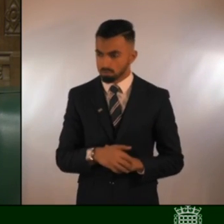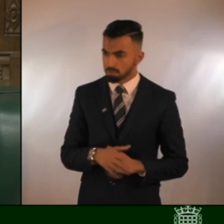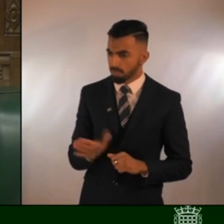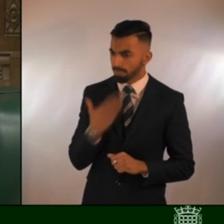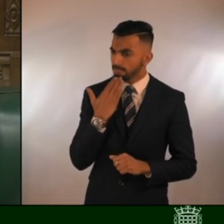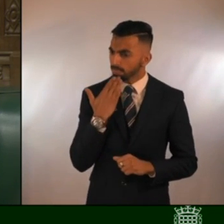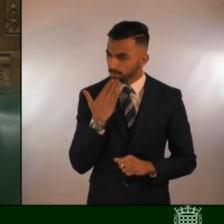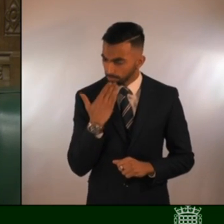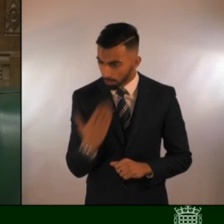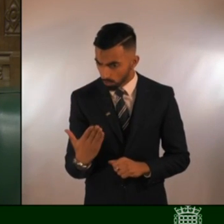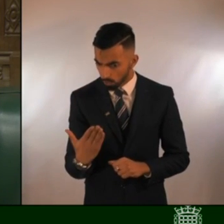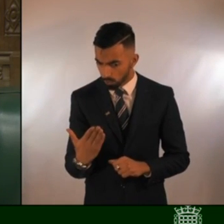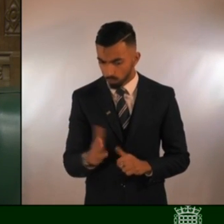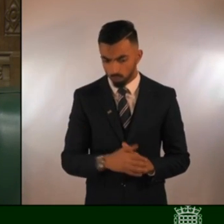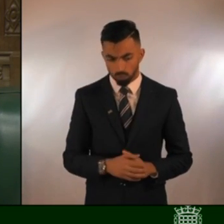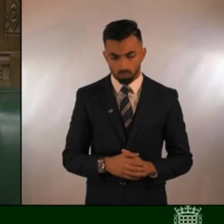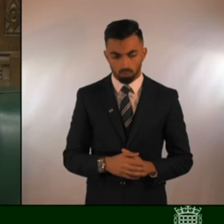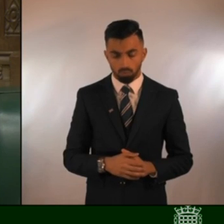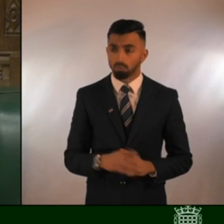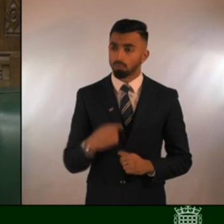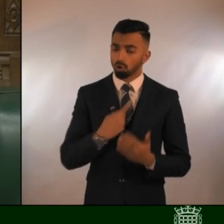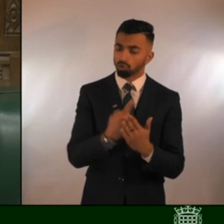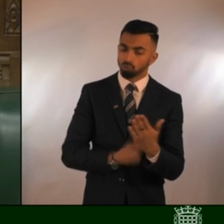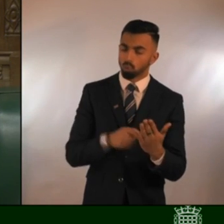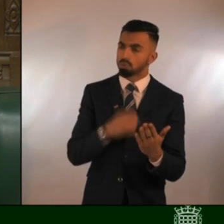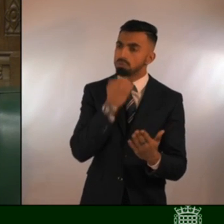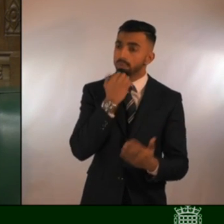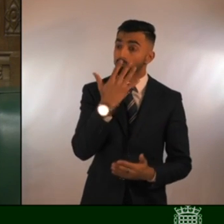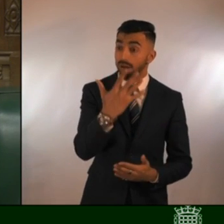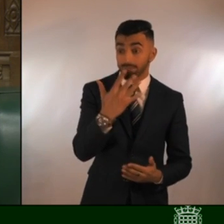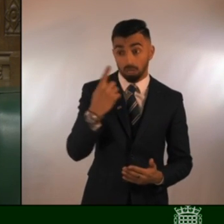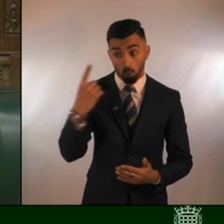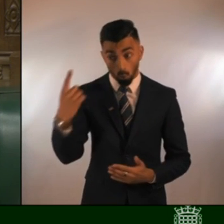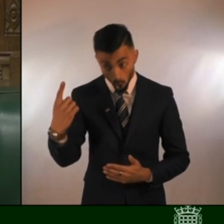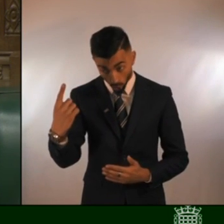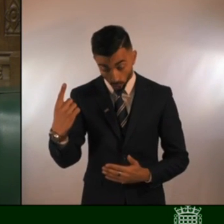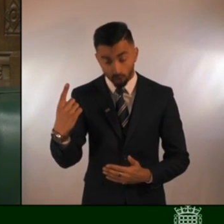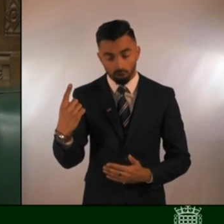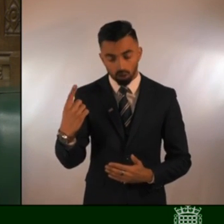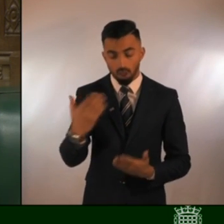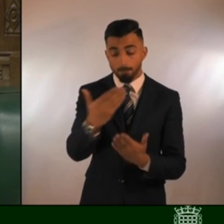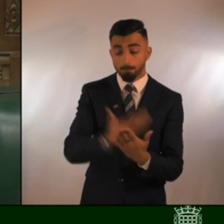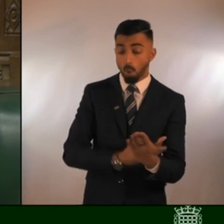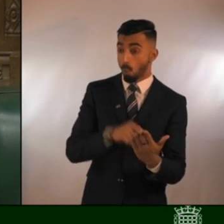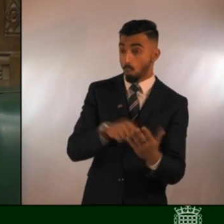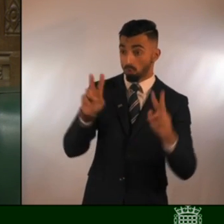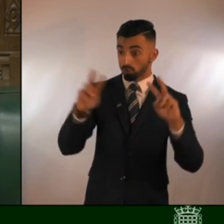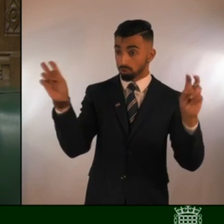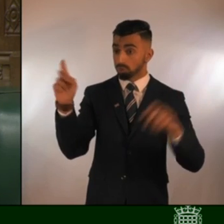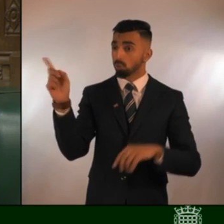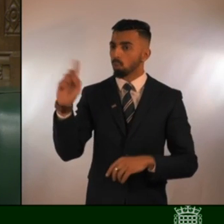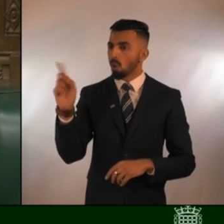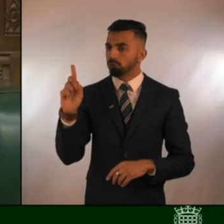Under Standing Order number 51, the first motion, entitled Provisional Collection